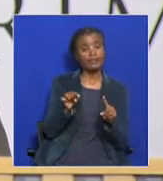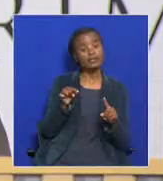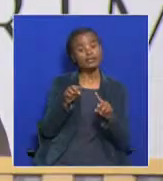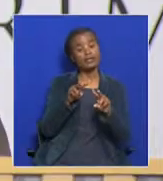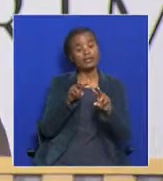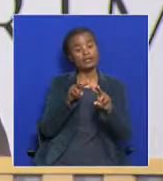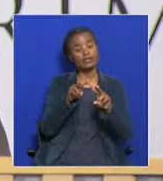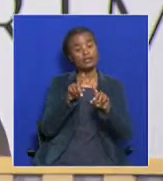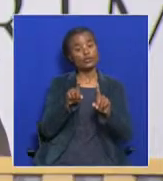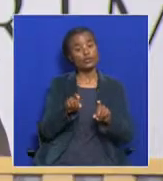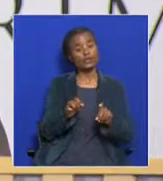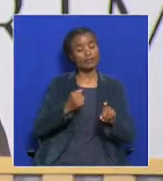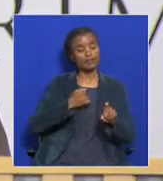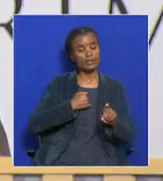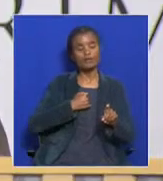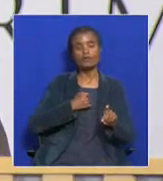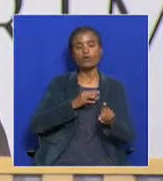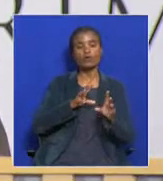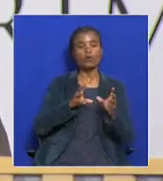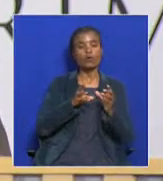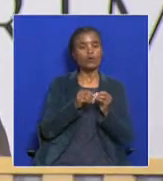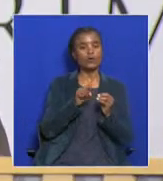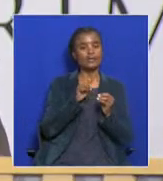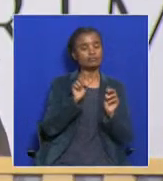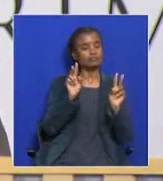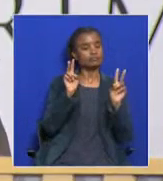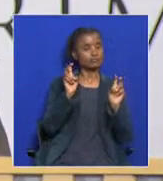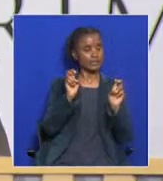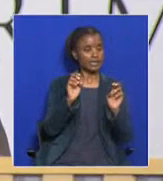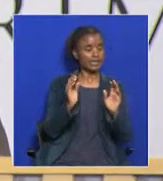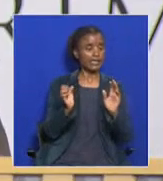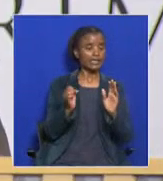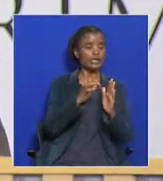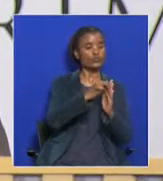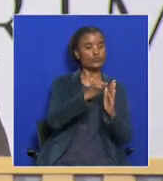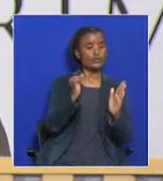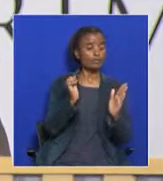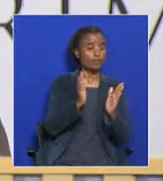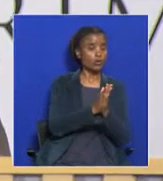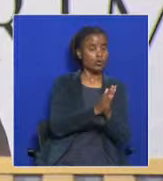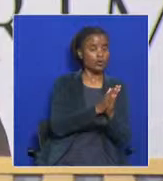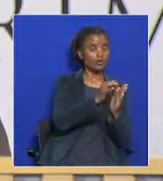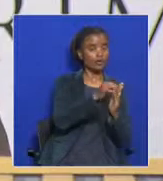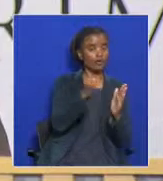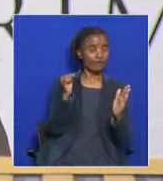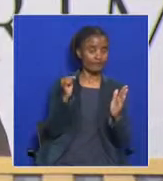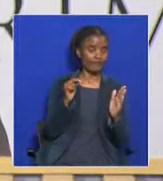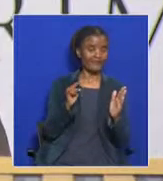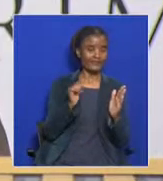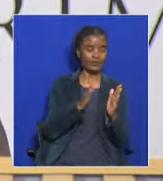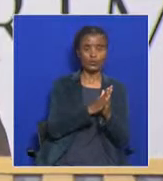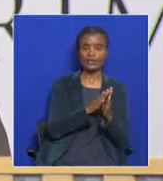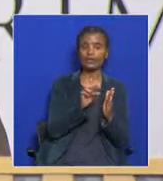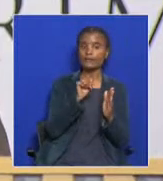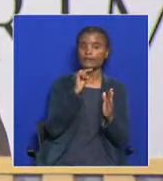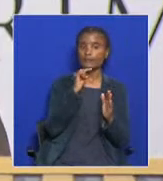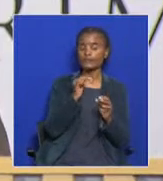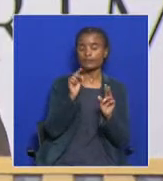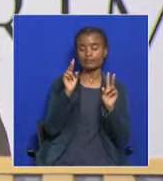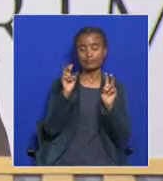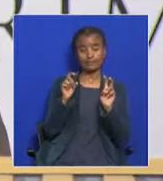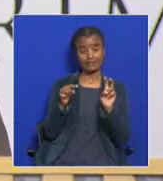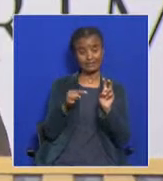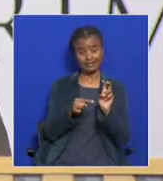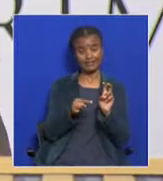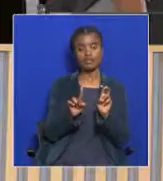load, you will notice mine is much more, there's much more investigation done. And even, Commissioner, I